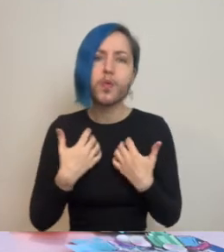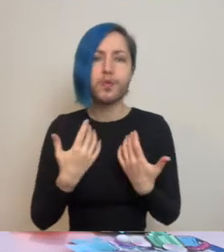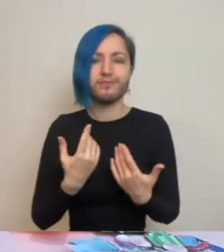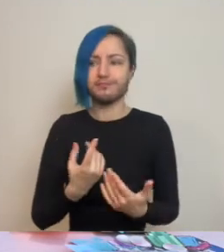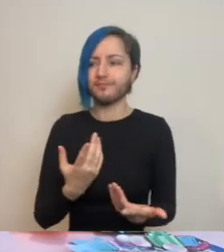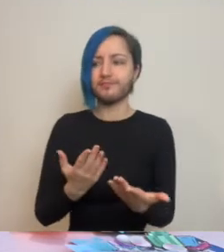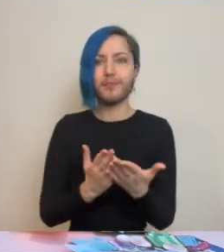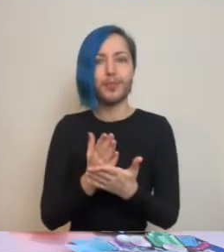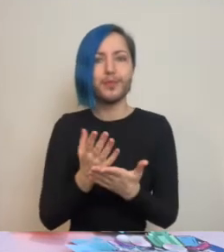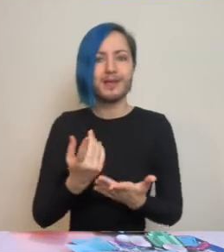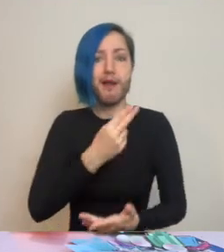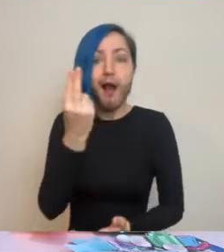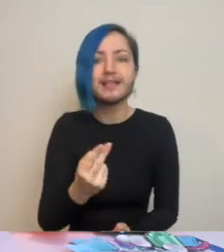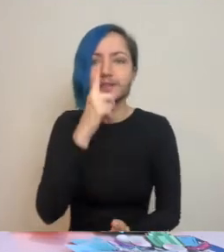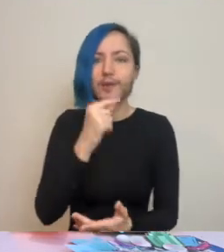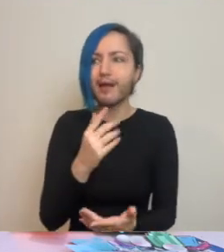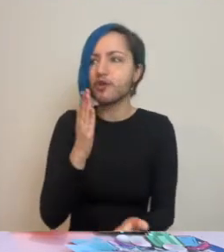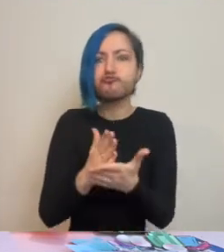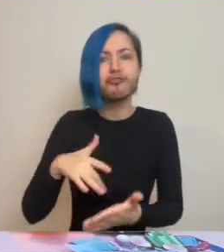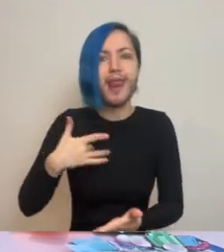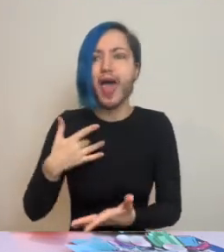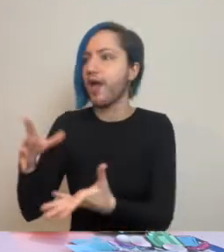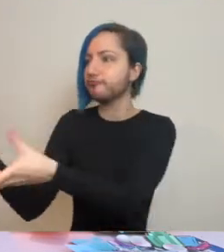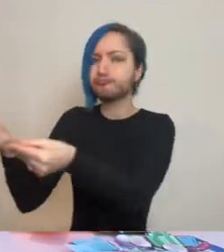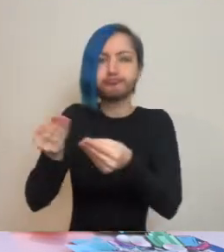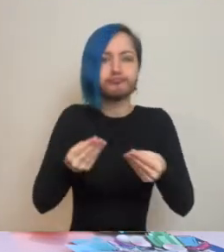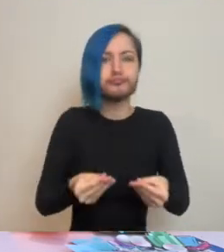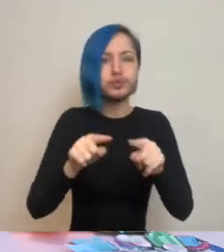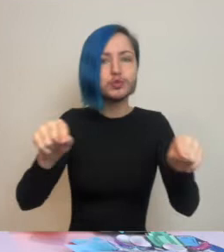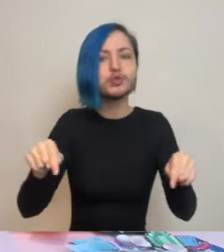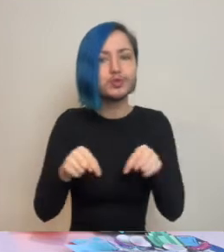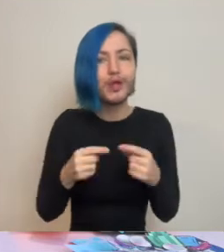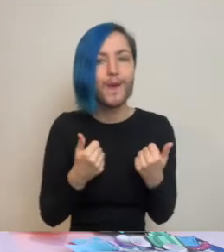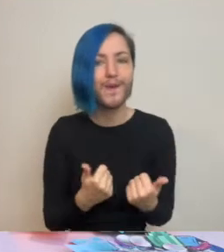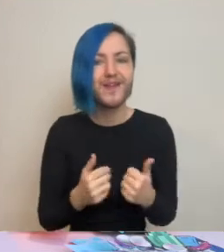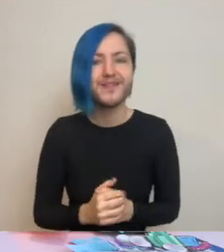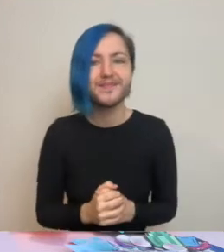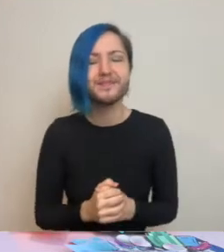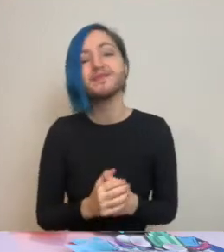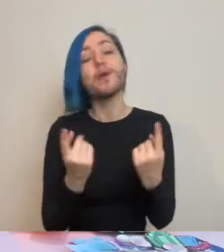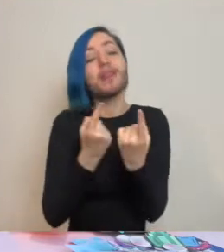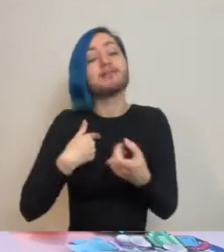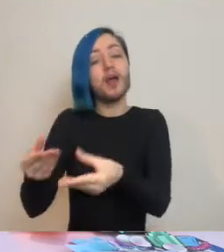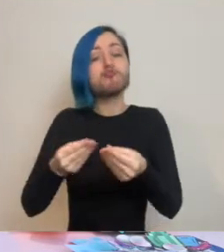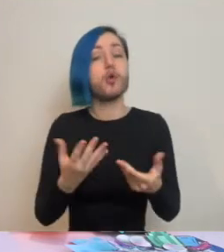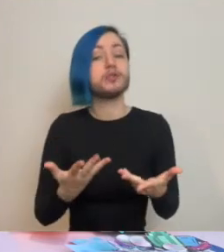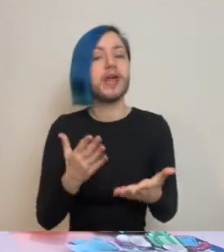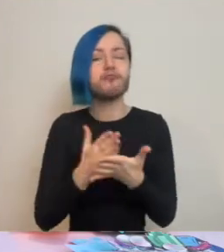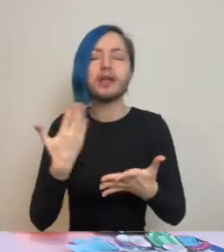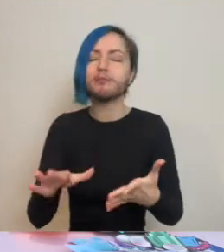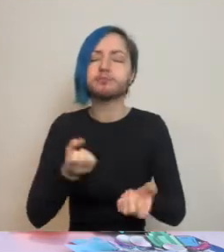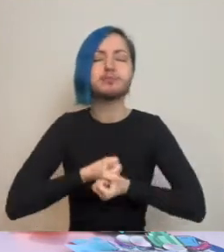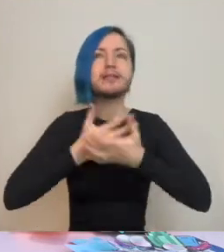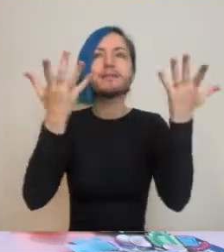artist. We can bring in things from our real lives to what we do in the studio. So things that I brought today to show you that really inspire